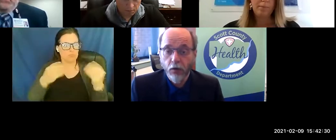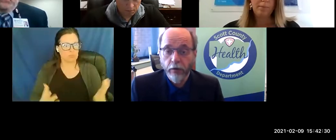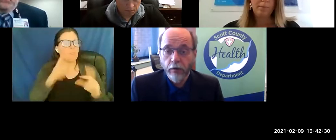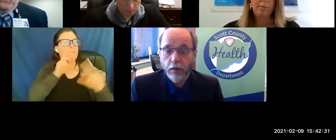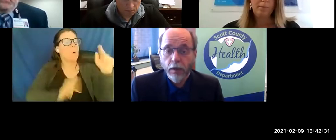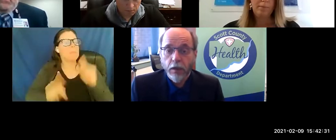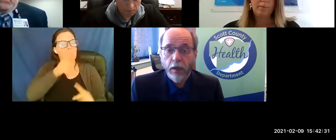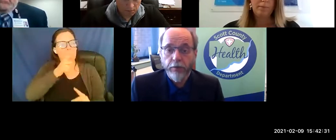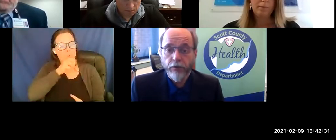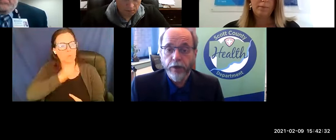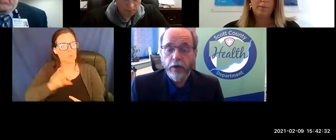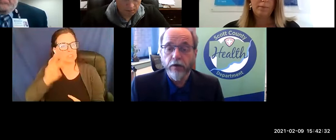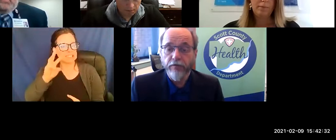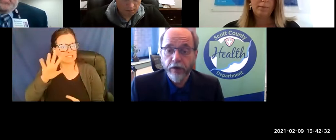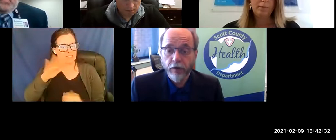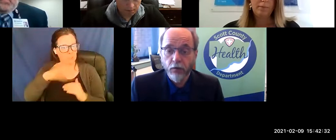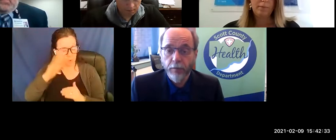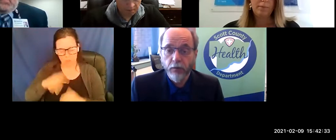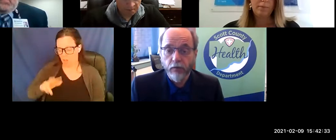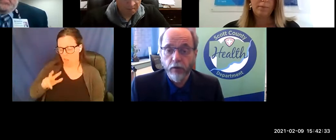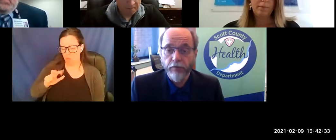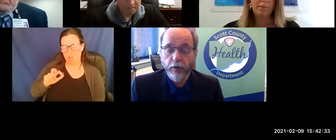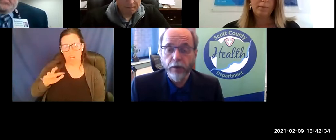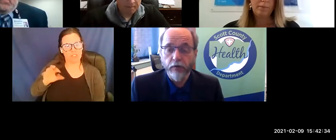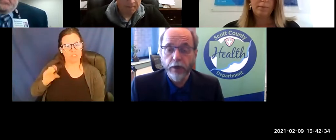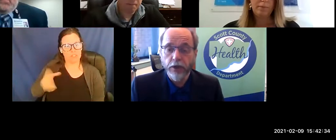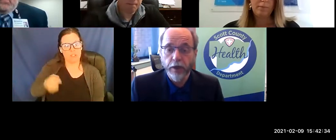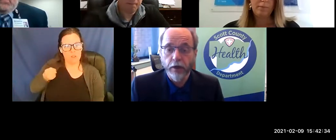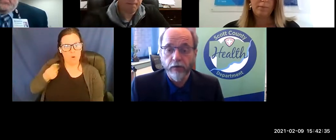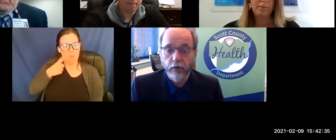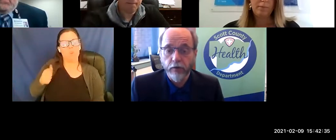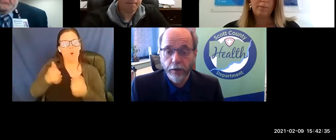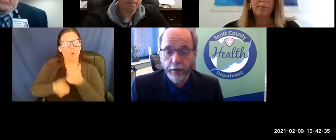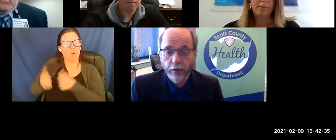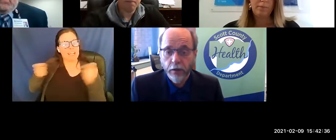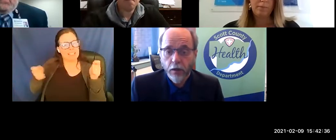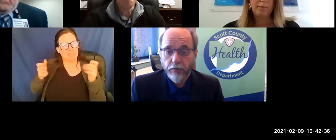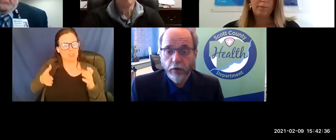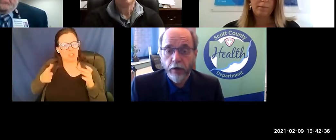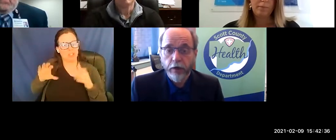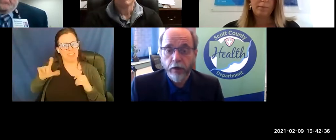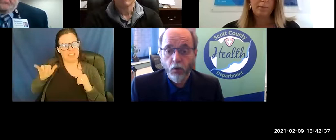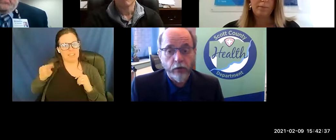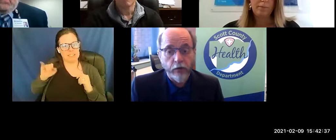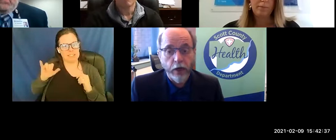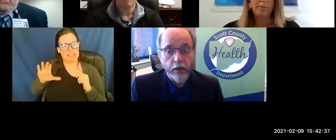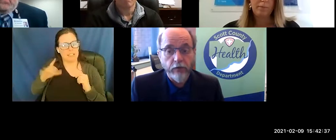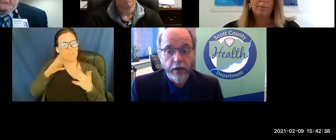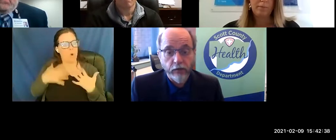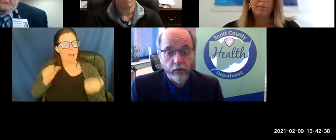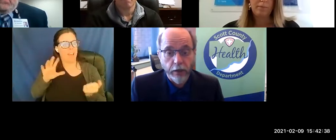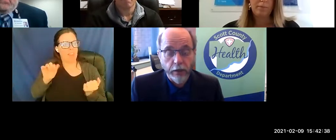and older, and 350 will be reserved for administration at our Sears Clinic for healthcare workers not